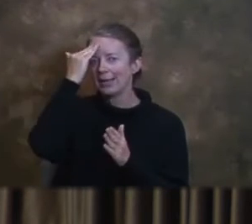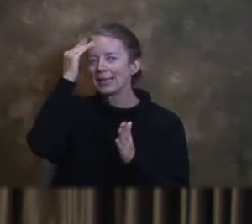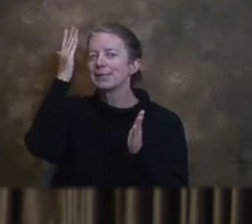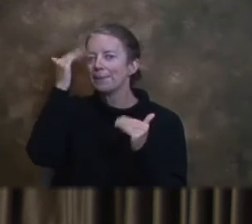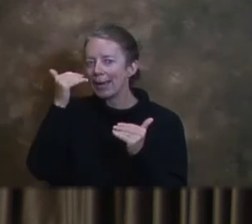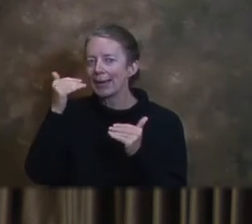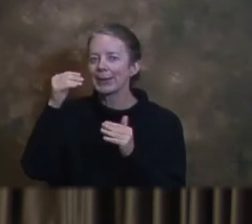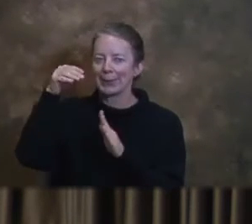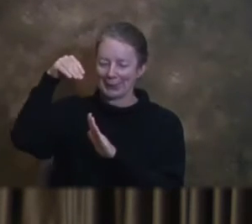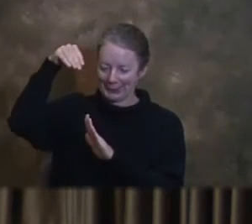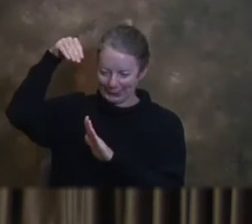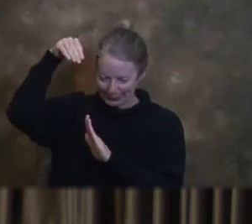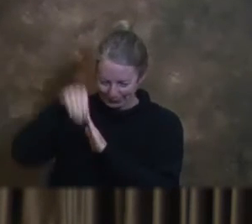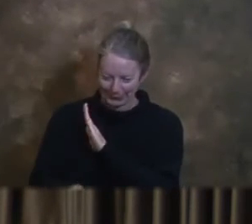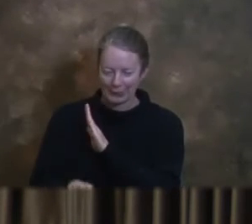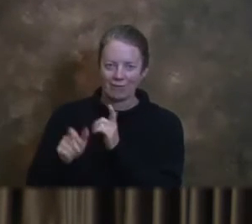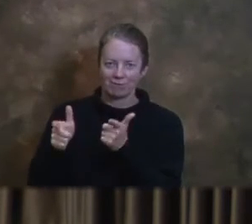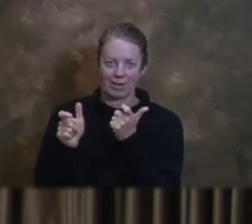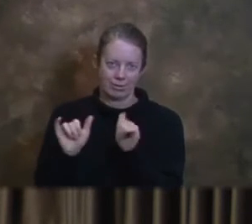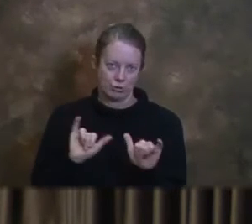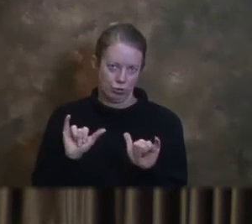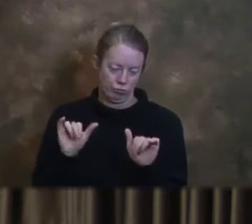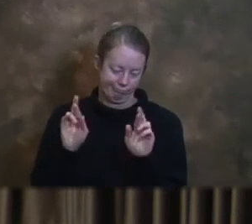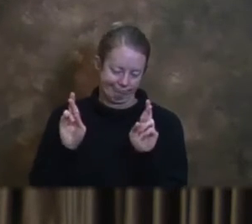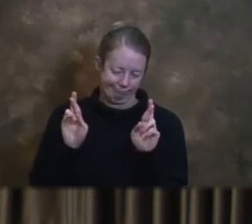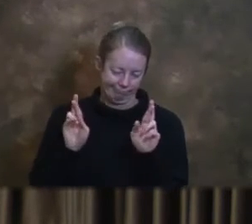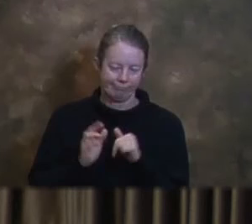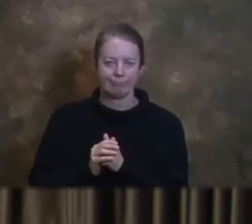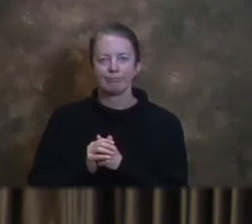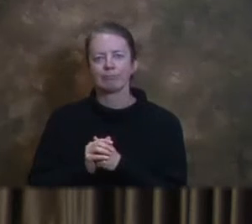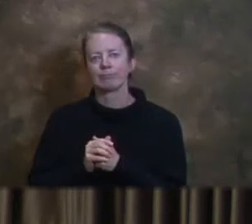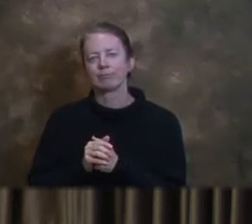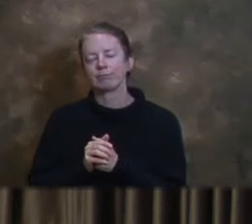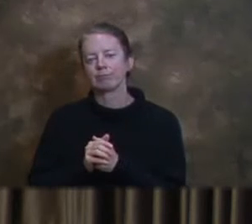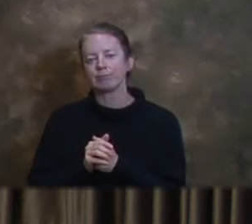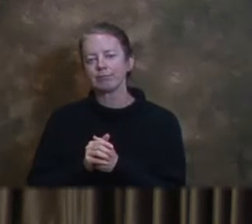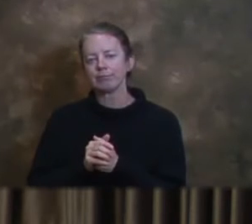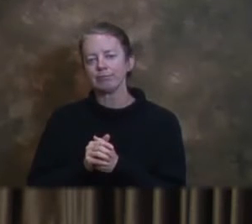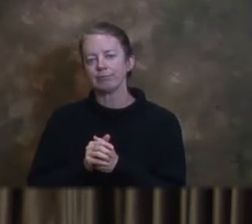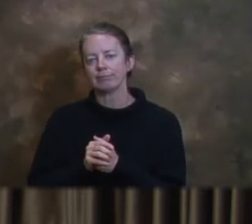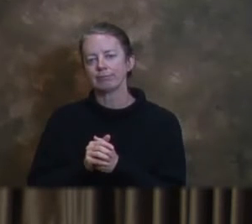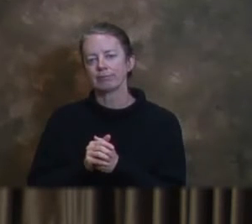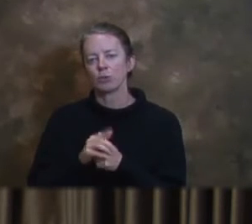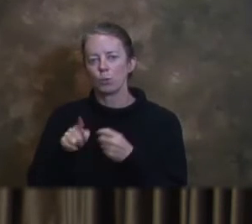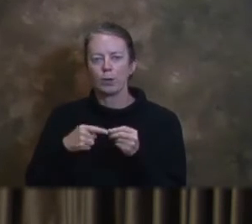we're hopeful for a steep and rapid decline once we see the decline.